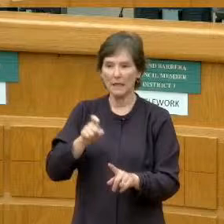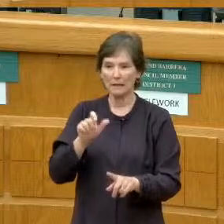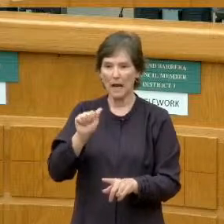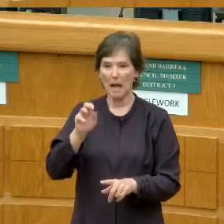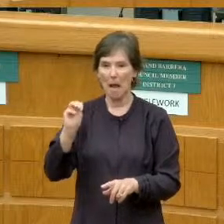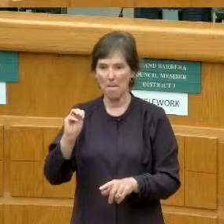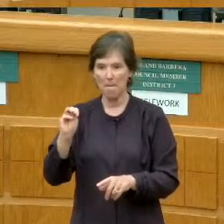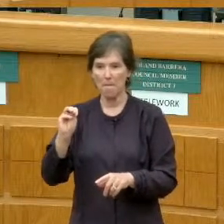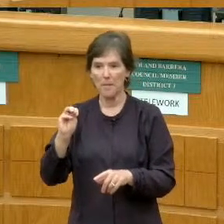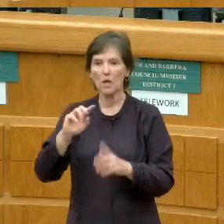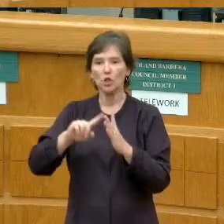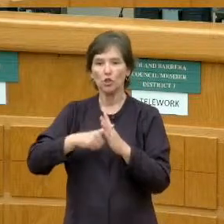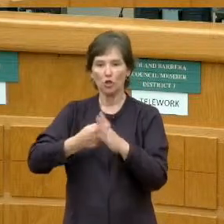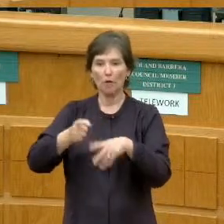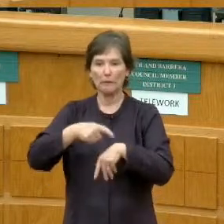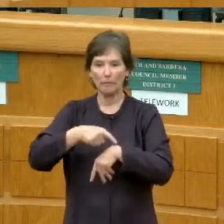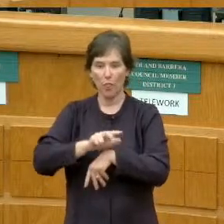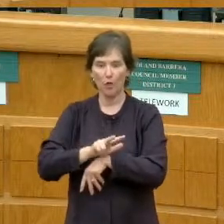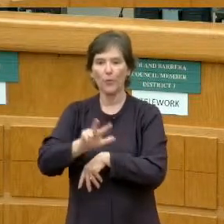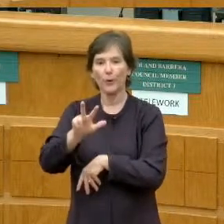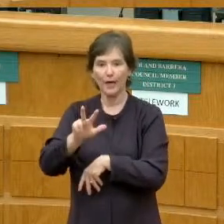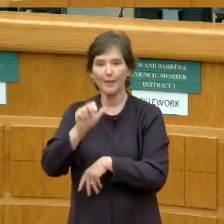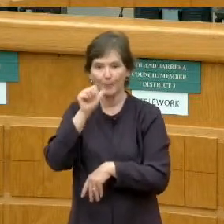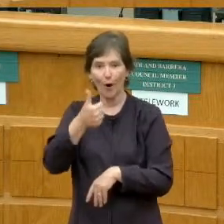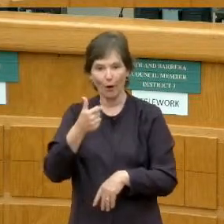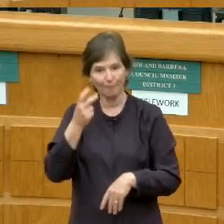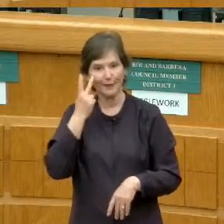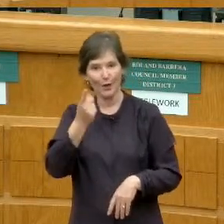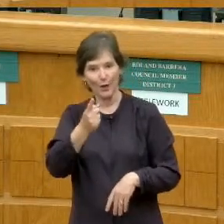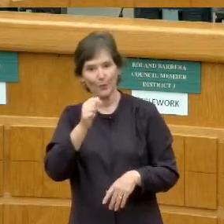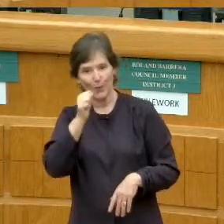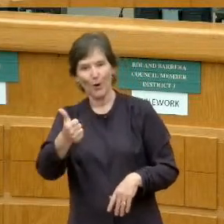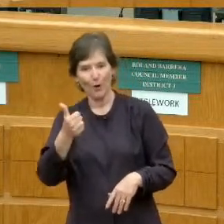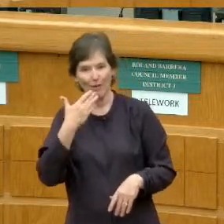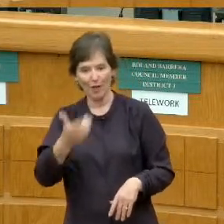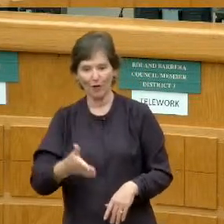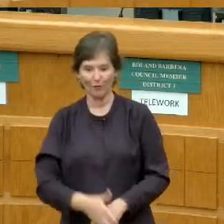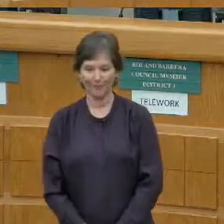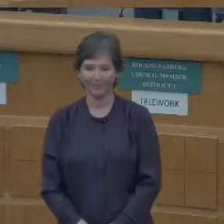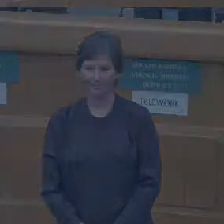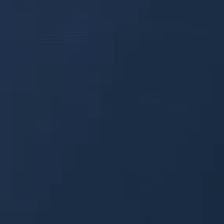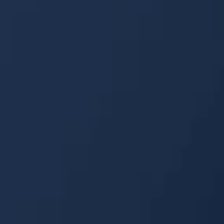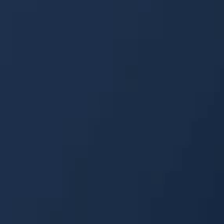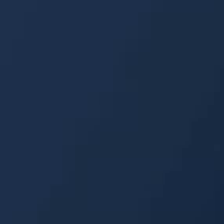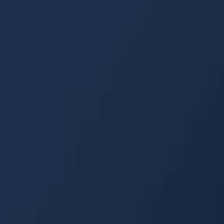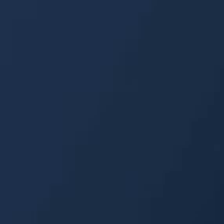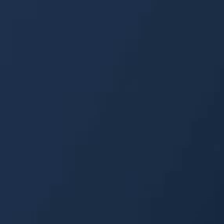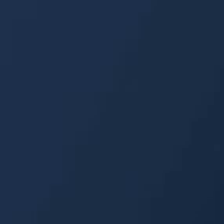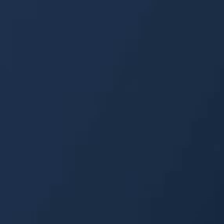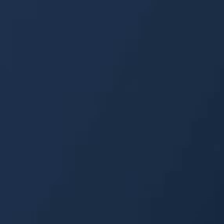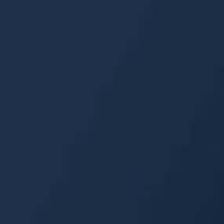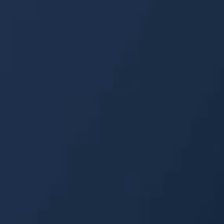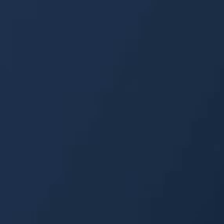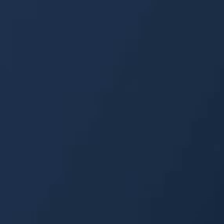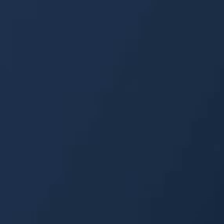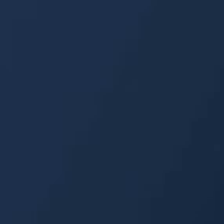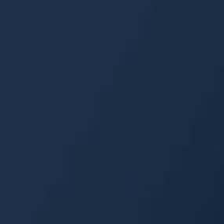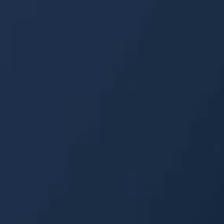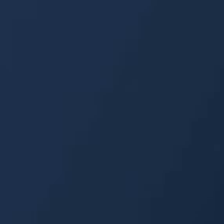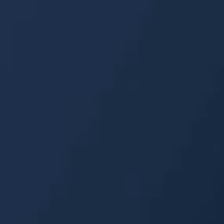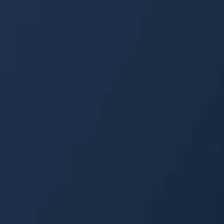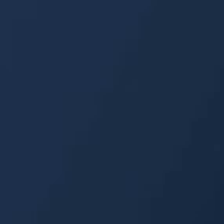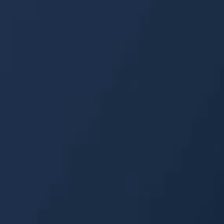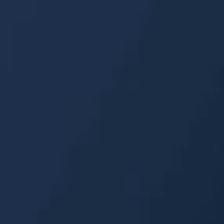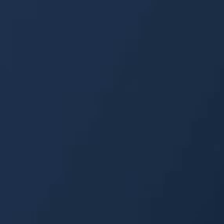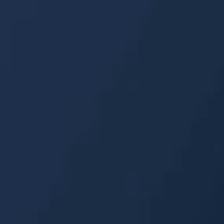A&M report, and it's at 3 o'clock tomorrow. So we'll see you then. Thank you.